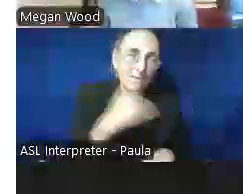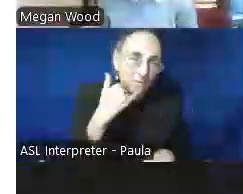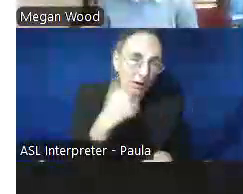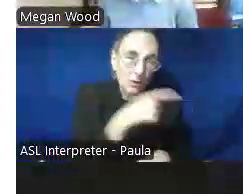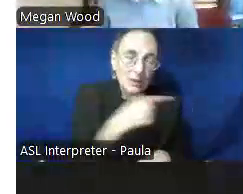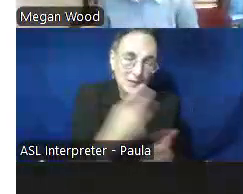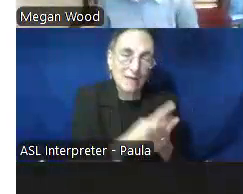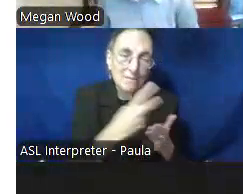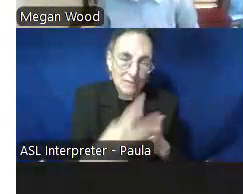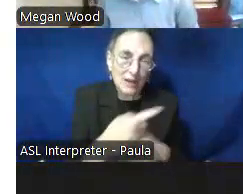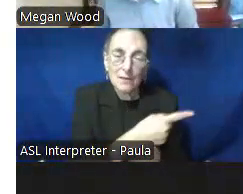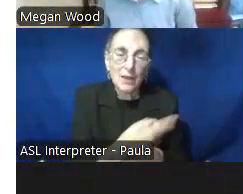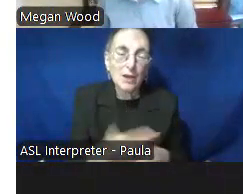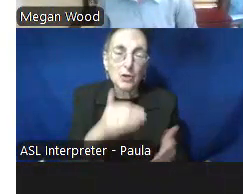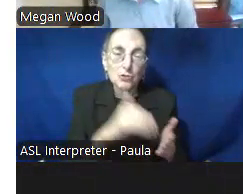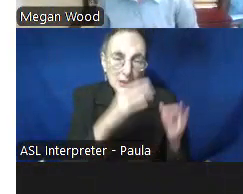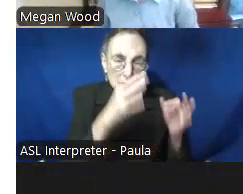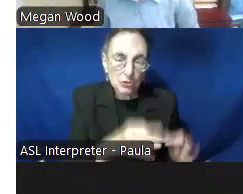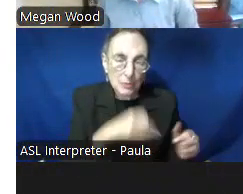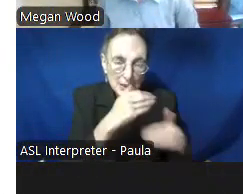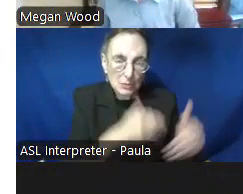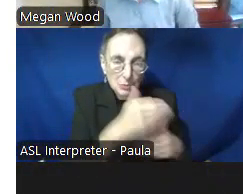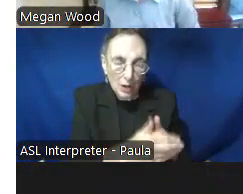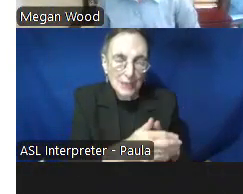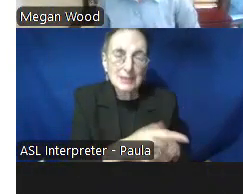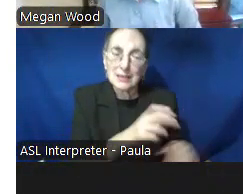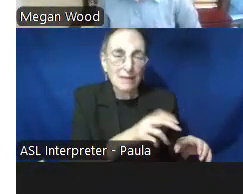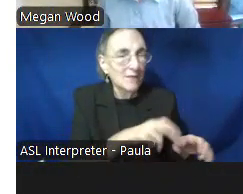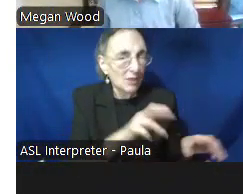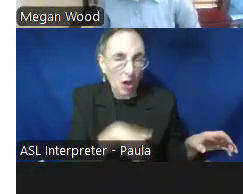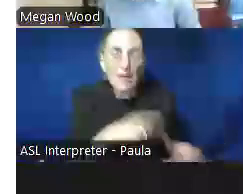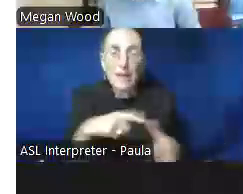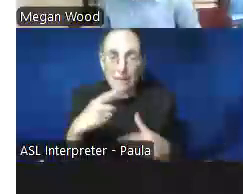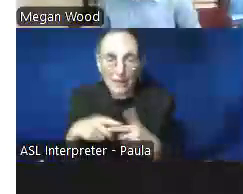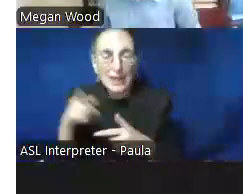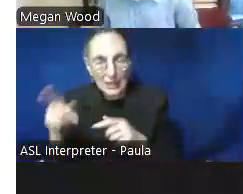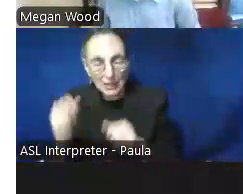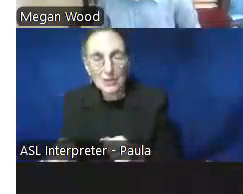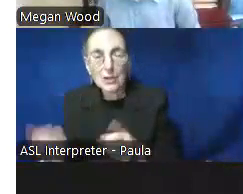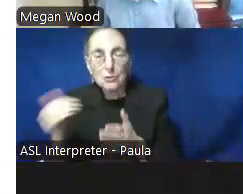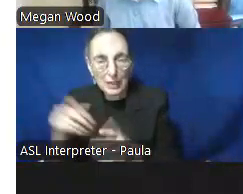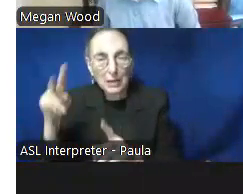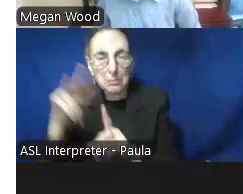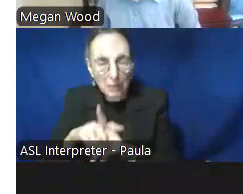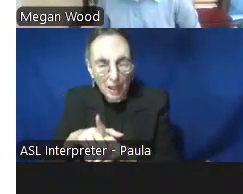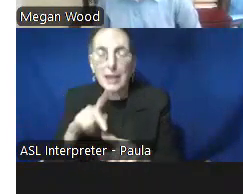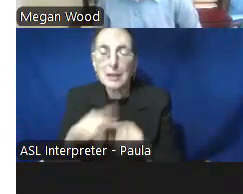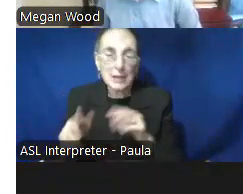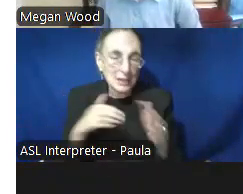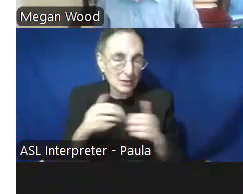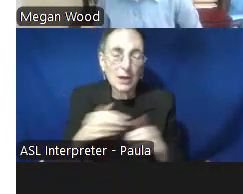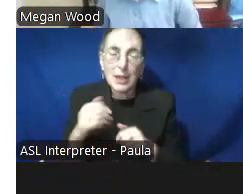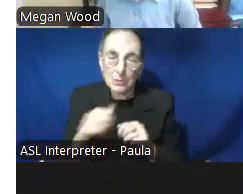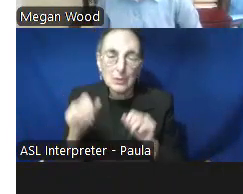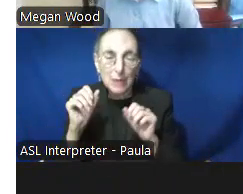reapply. But either way, we were able to help him get a phone as fast as possible. He just had to be patient and